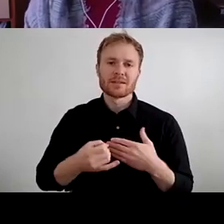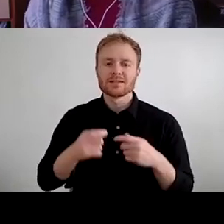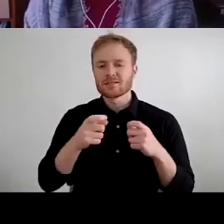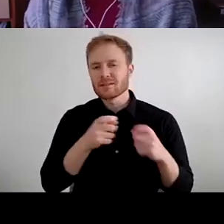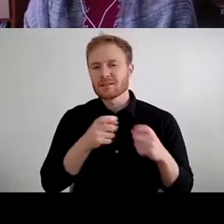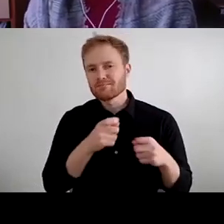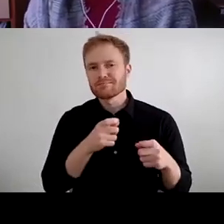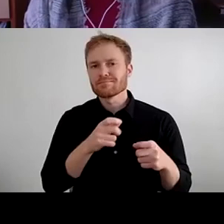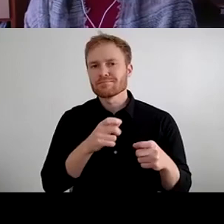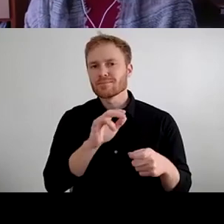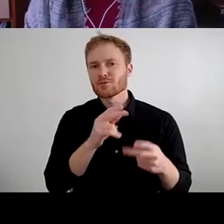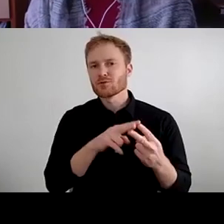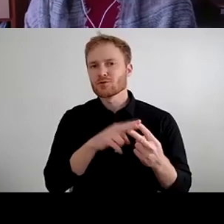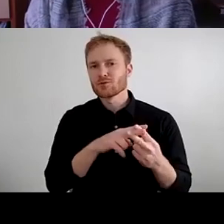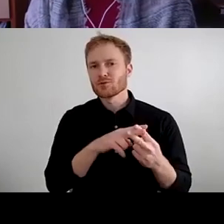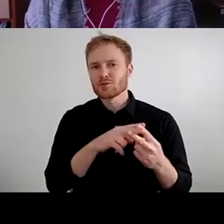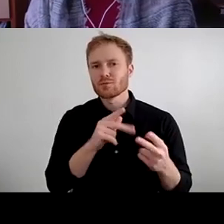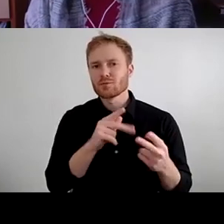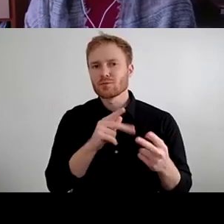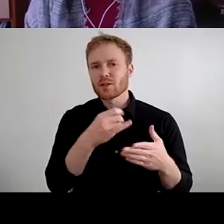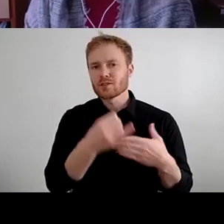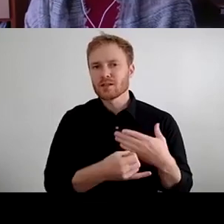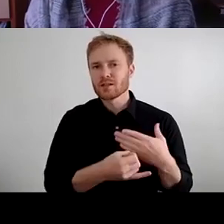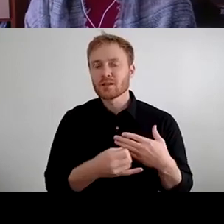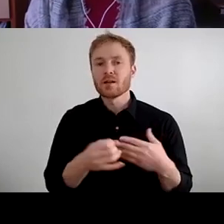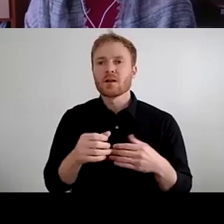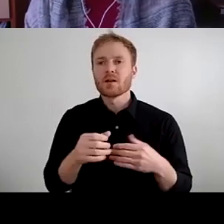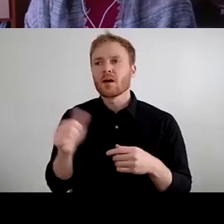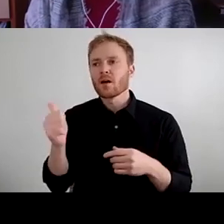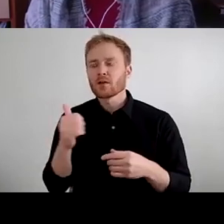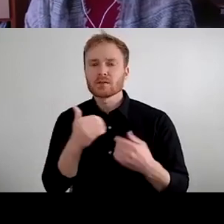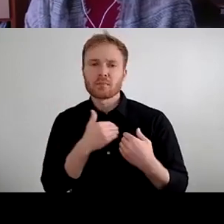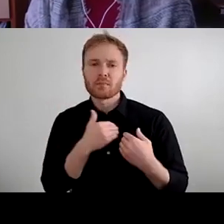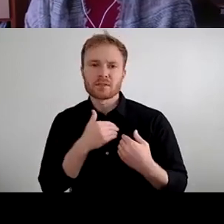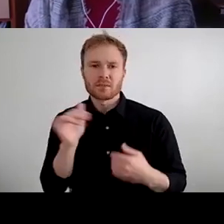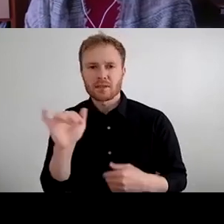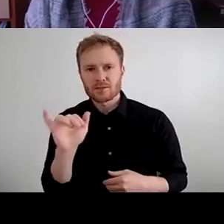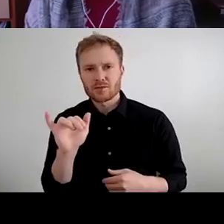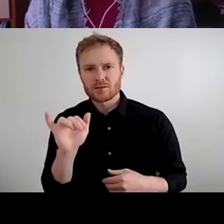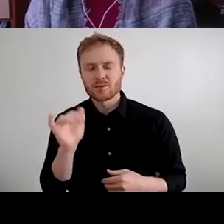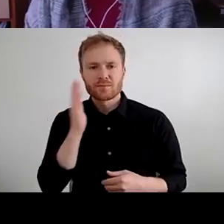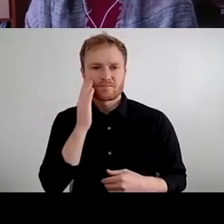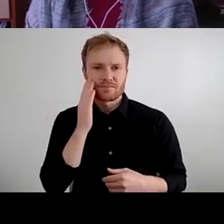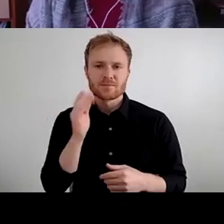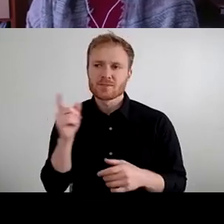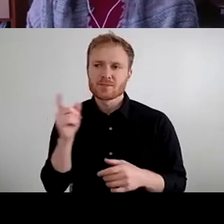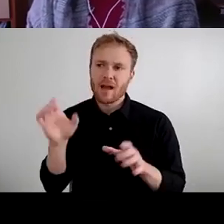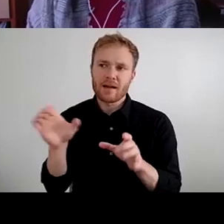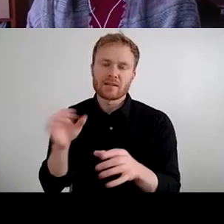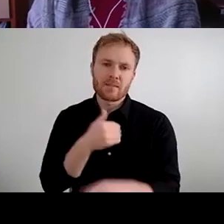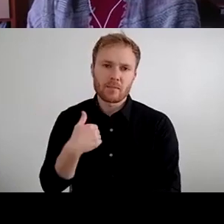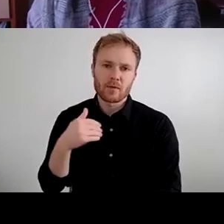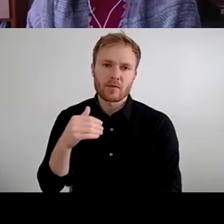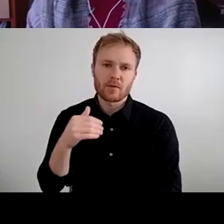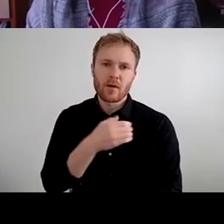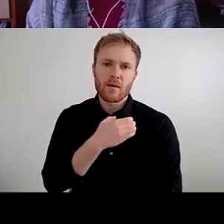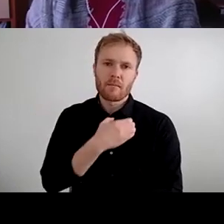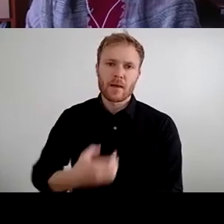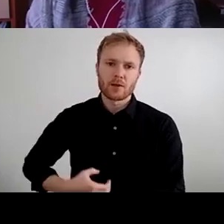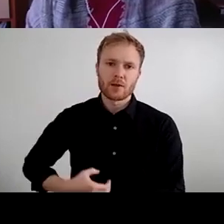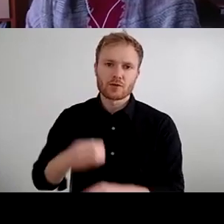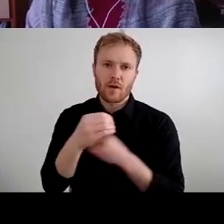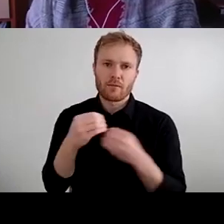addition to other responsibilities. And she, you know, she is an active member of the mayor's office. But we think